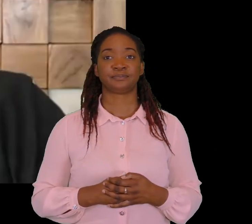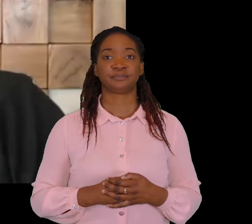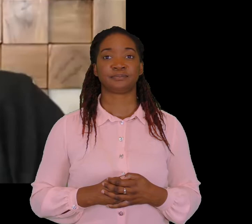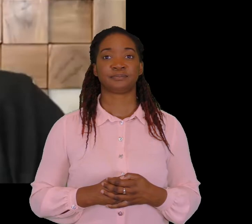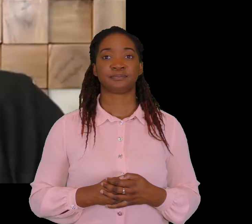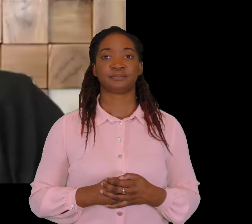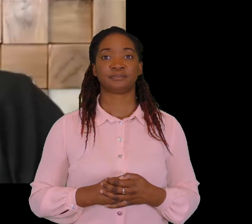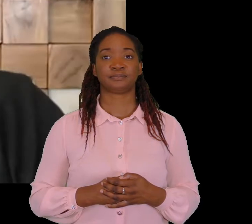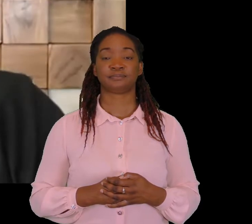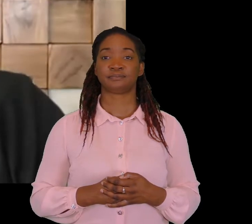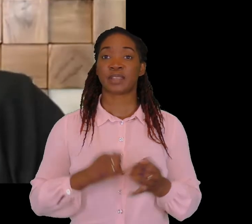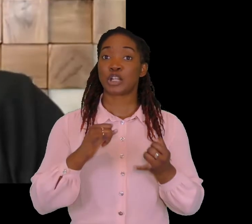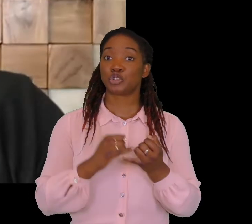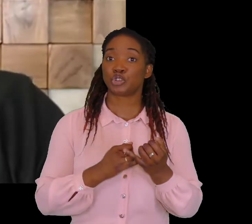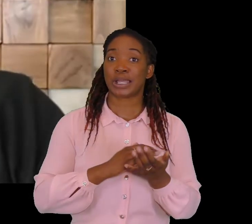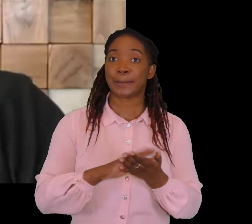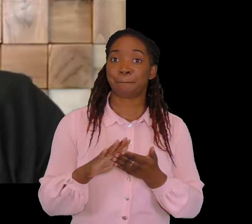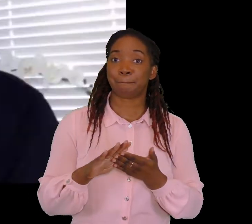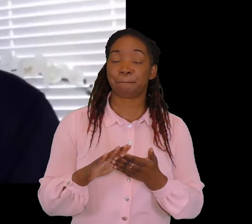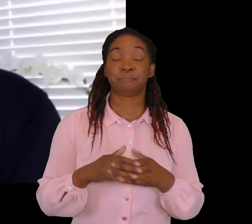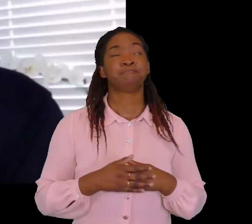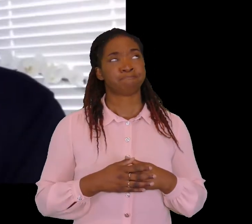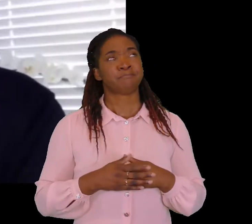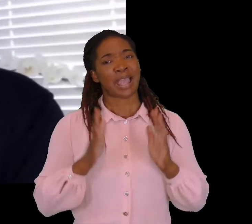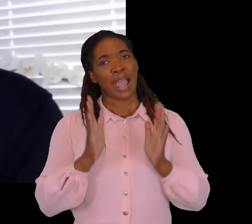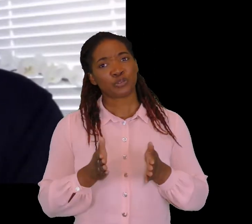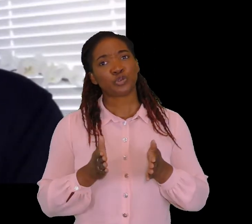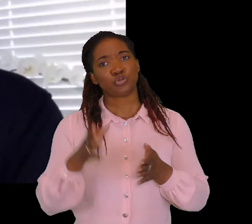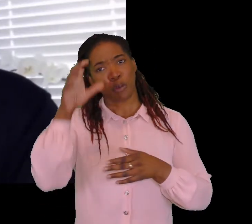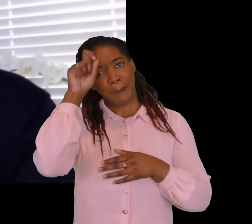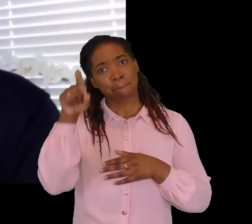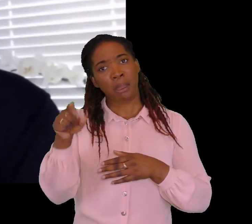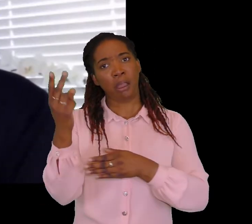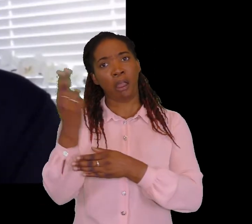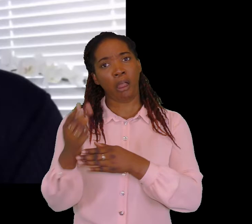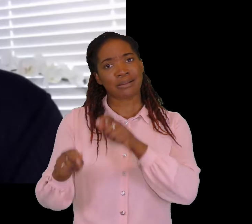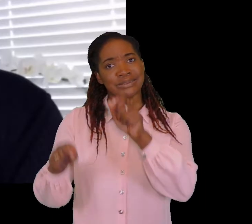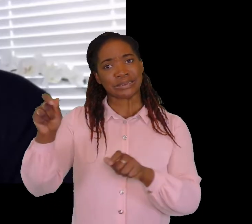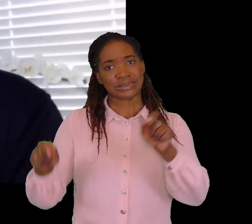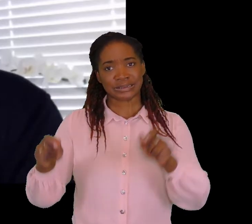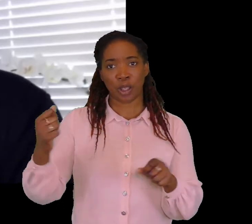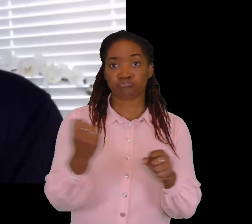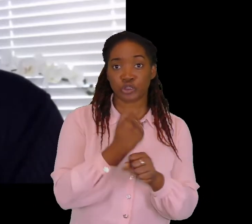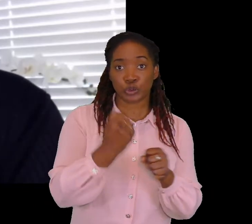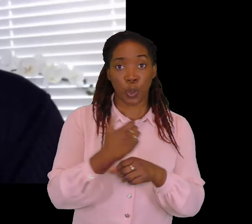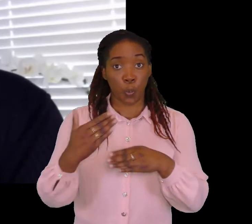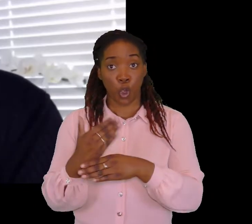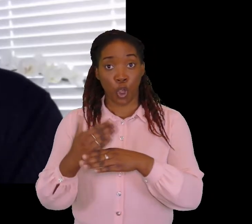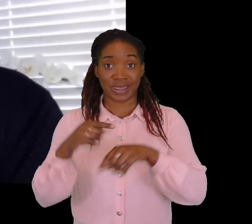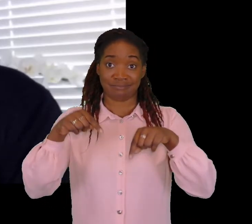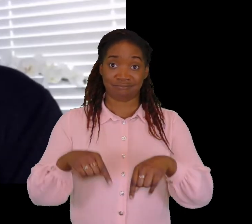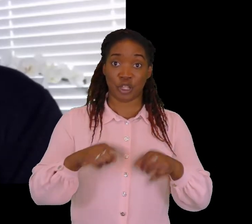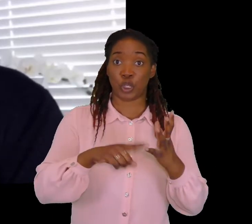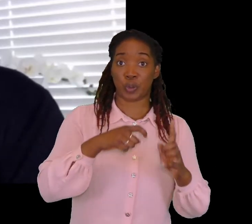Shaheen? Yeah. You have to remember there were artists who were producing and working in this country, in Europe